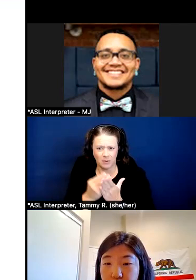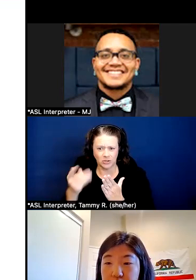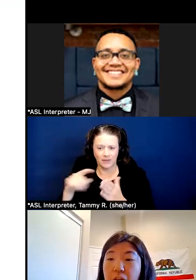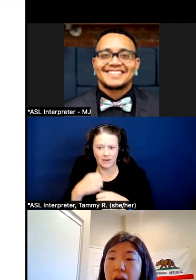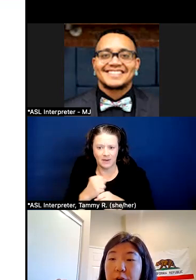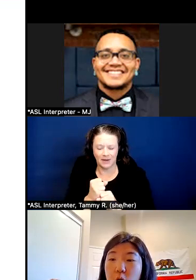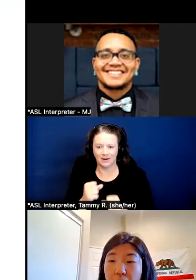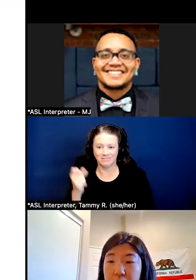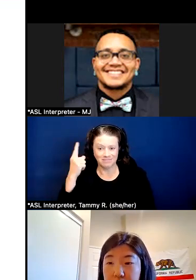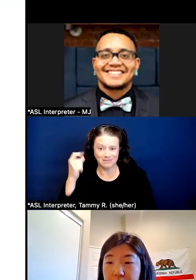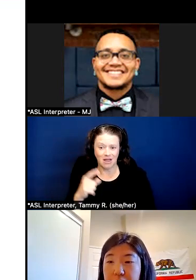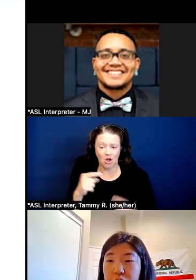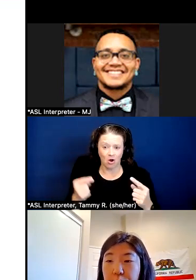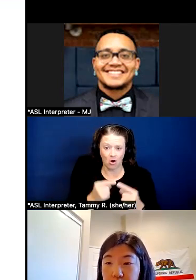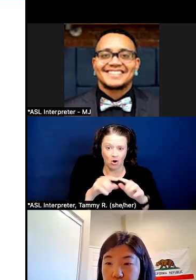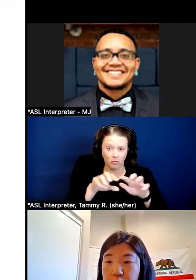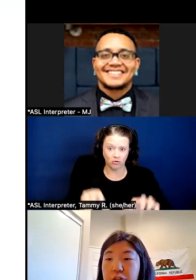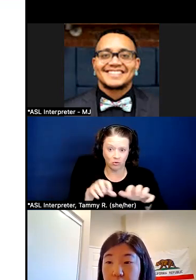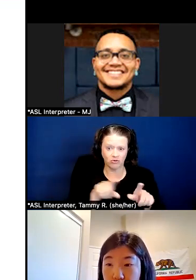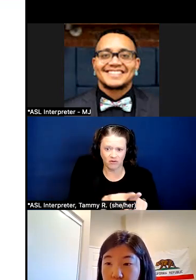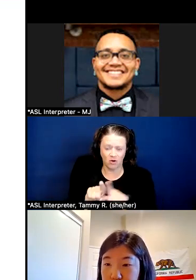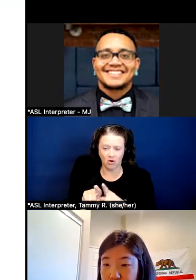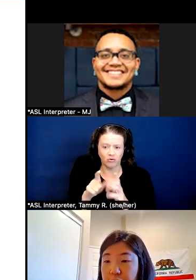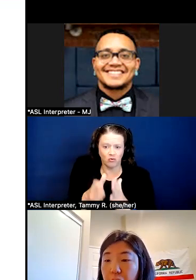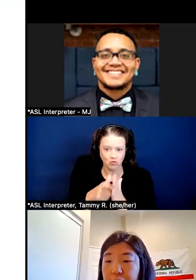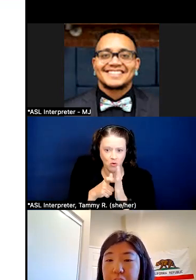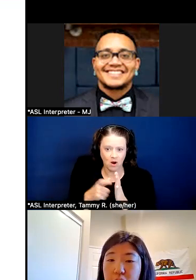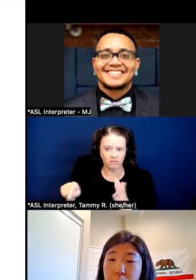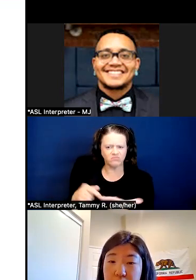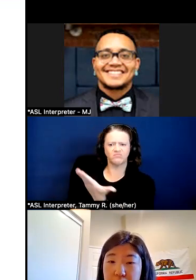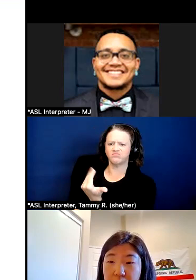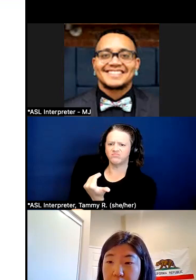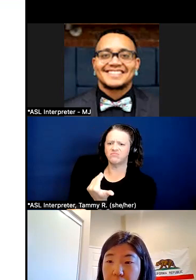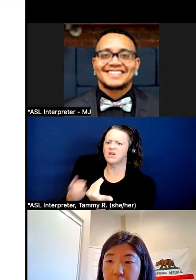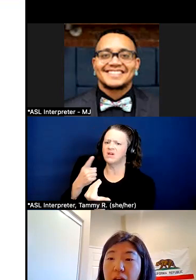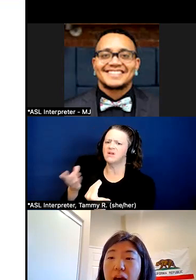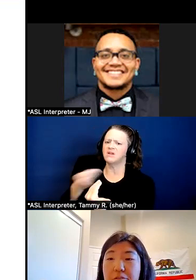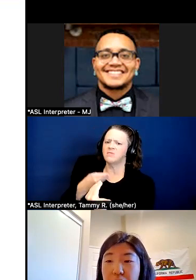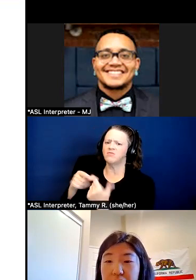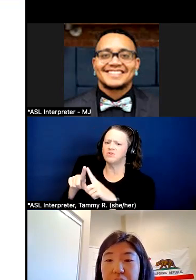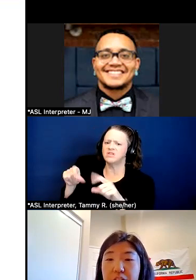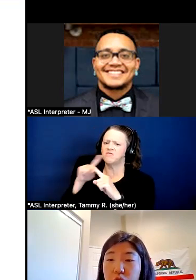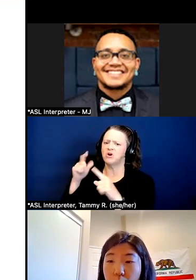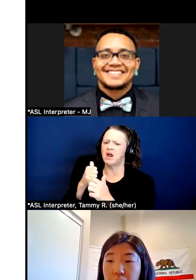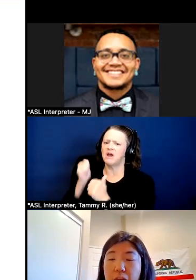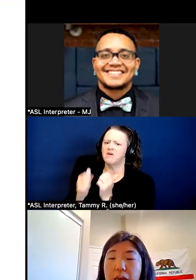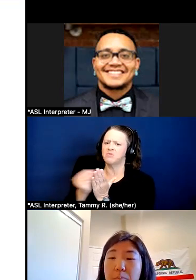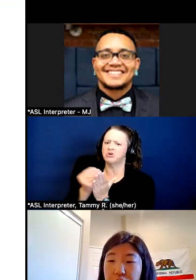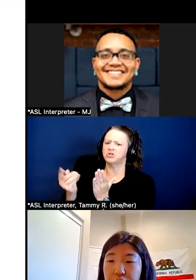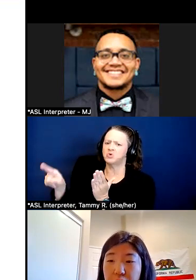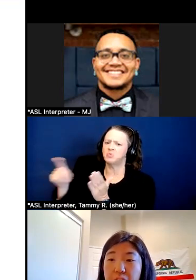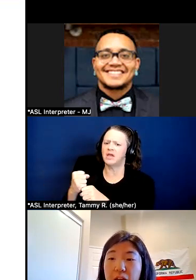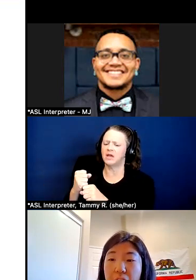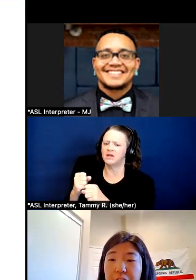harm doers have required survivors to produce receipts for every single purchase that they make, effectively controlling